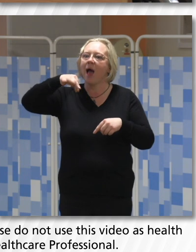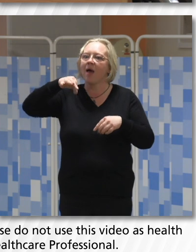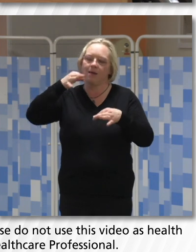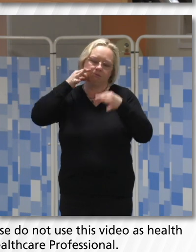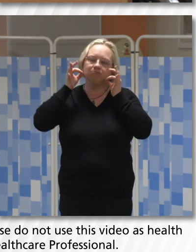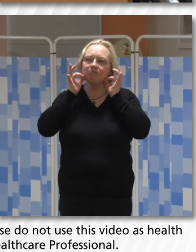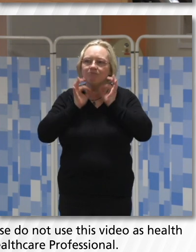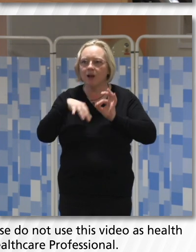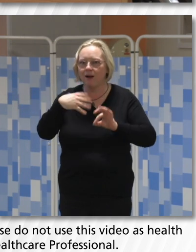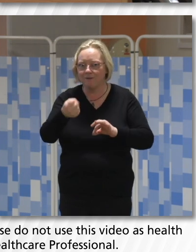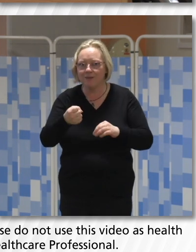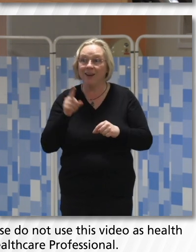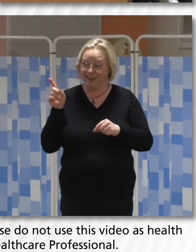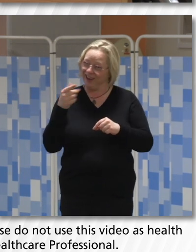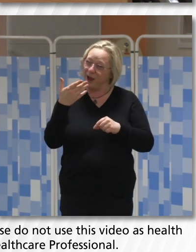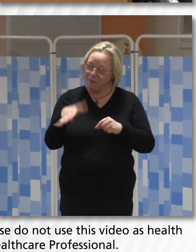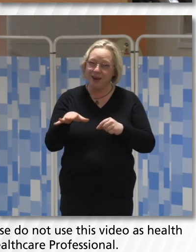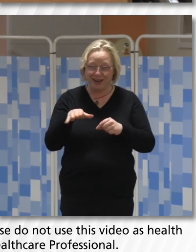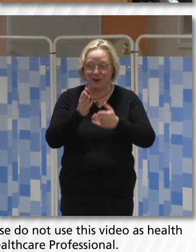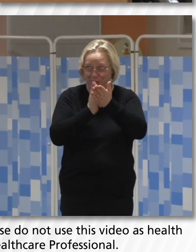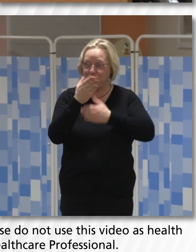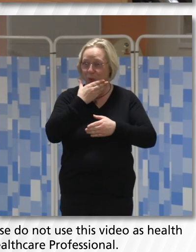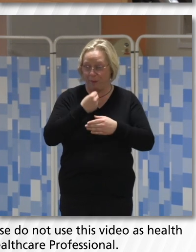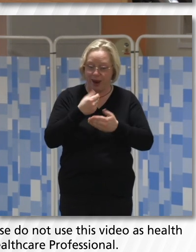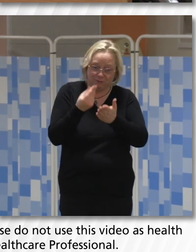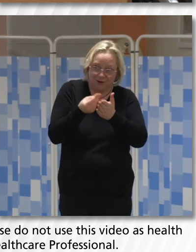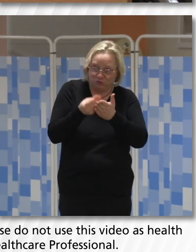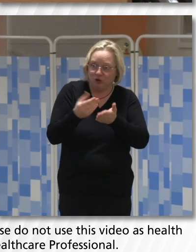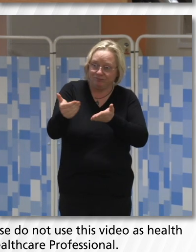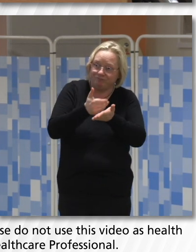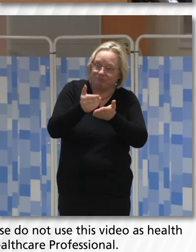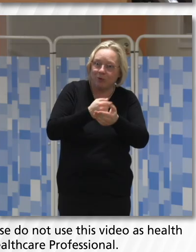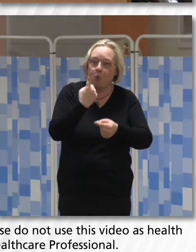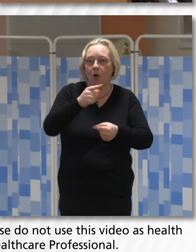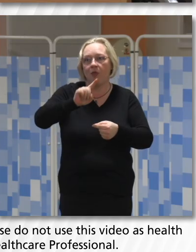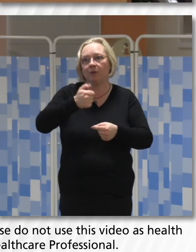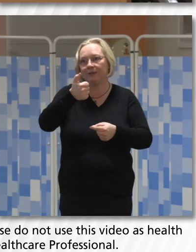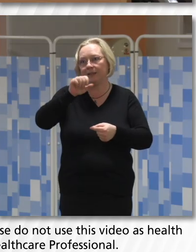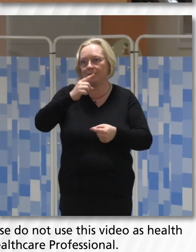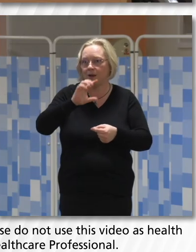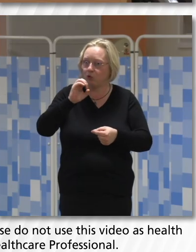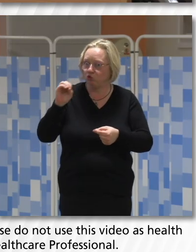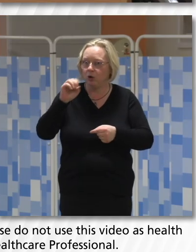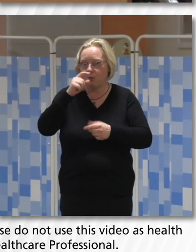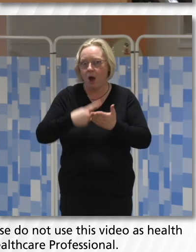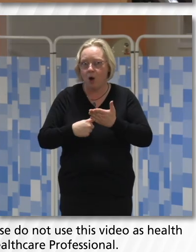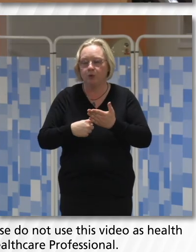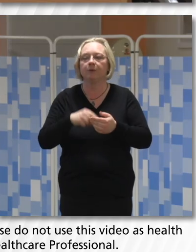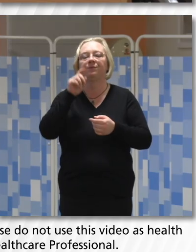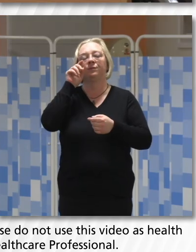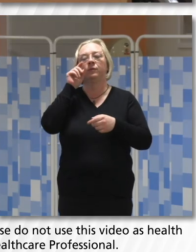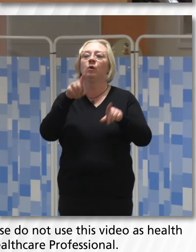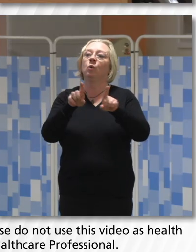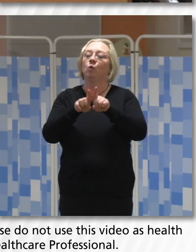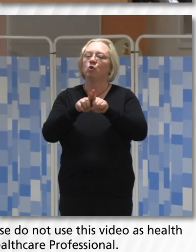raised £1,600 with his beard antics, so that's absolutely brilliant. You'll also see in the centre our Star Supporters section. So